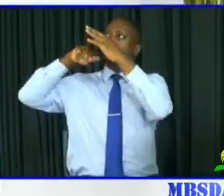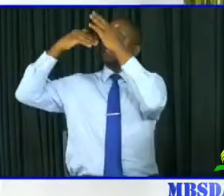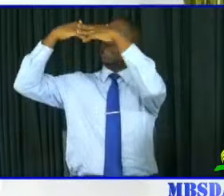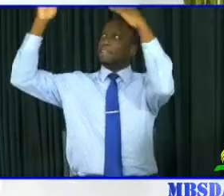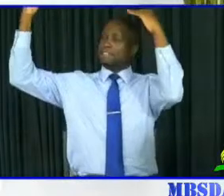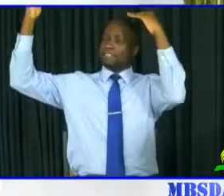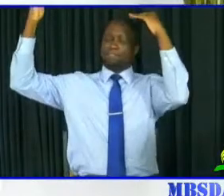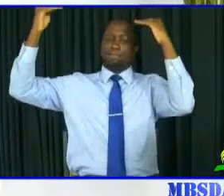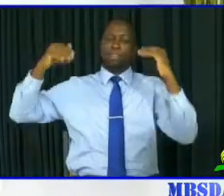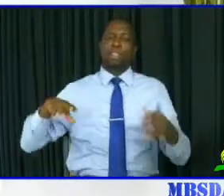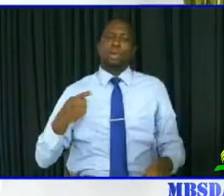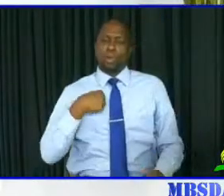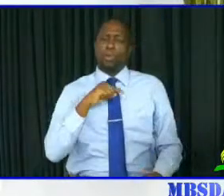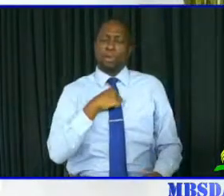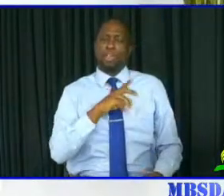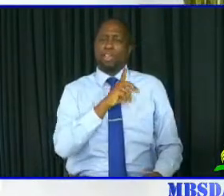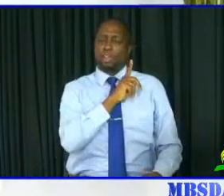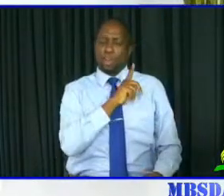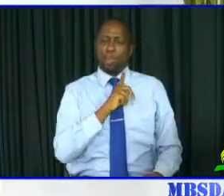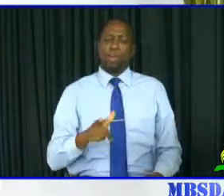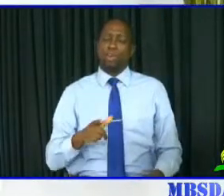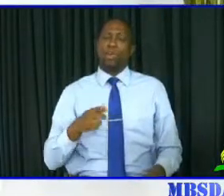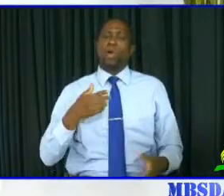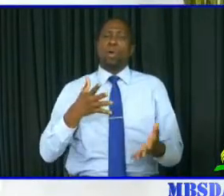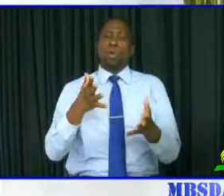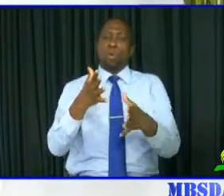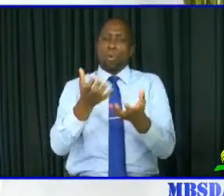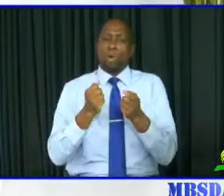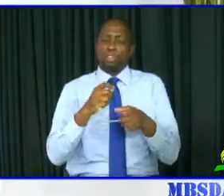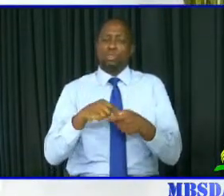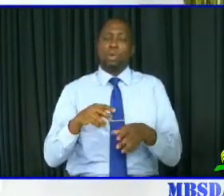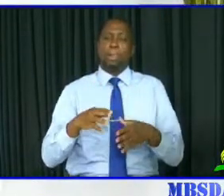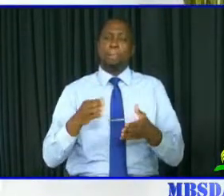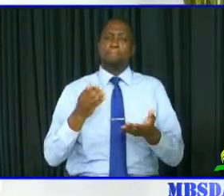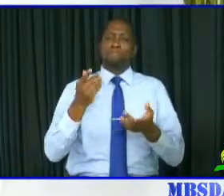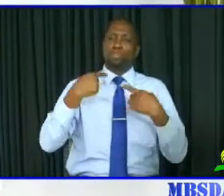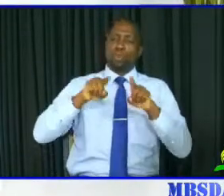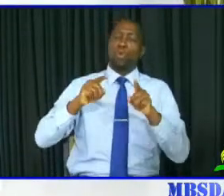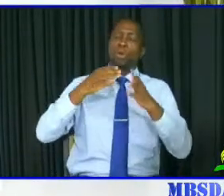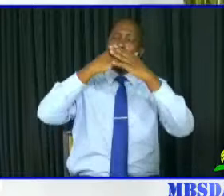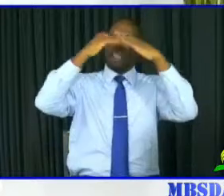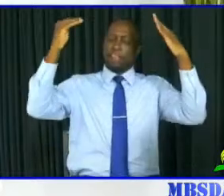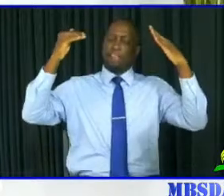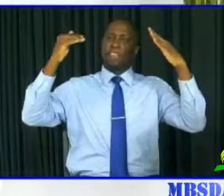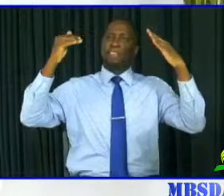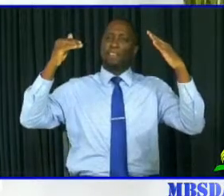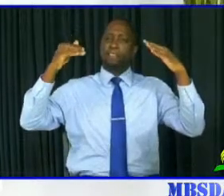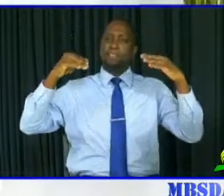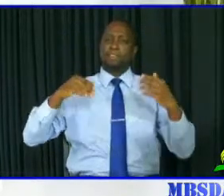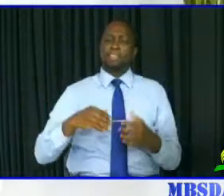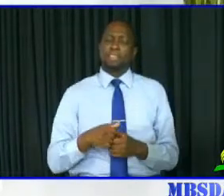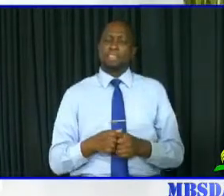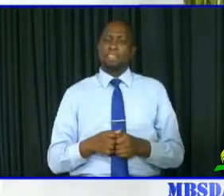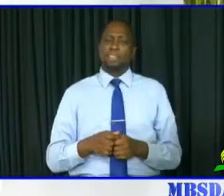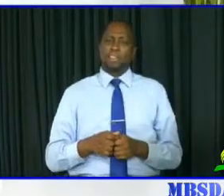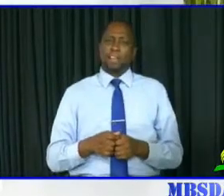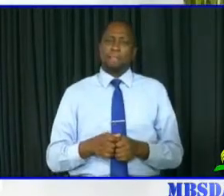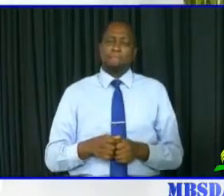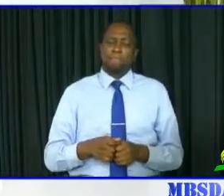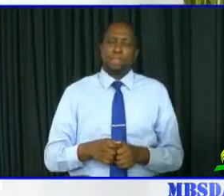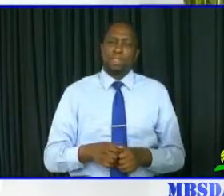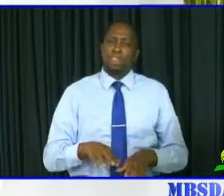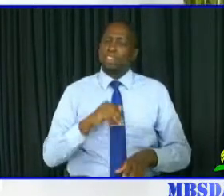Lord, we want to make it home. We want to make it beyond a city that is broken and filled